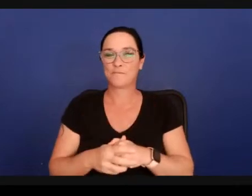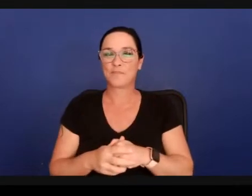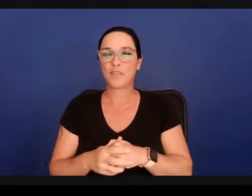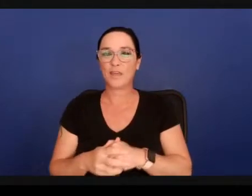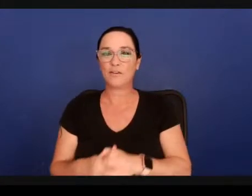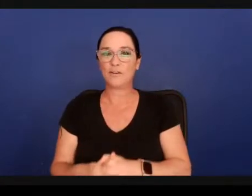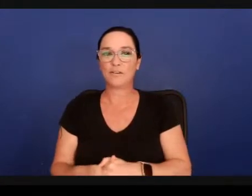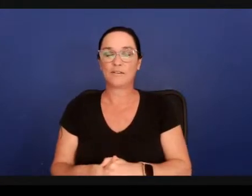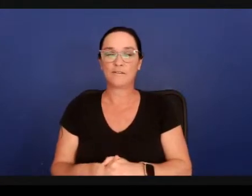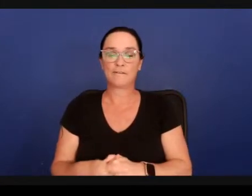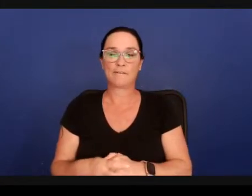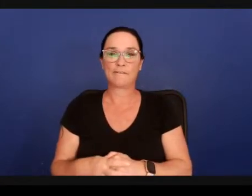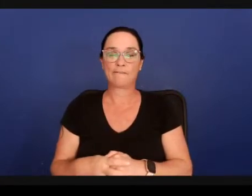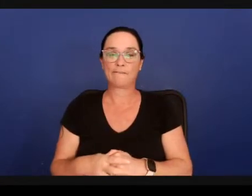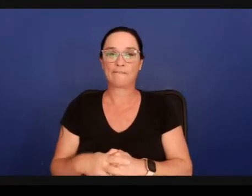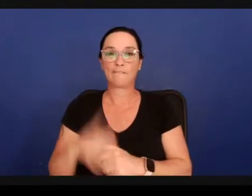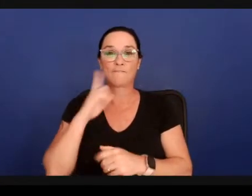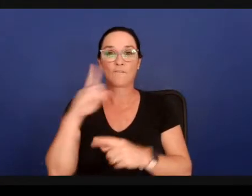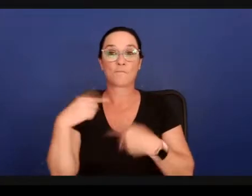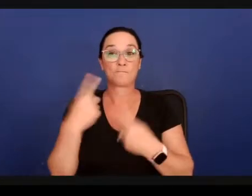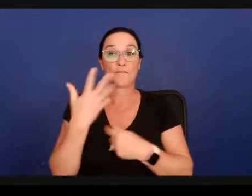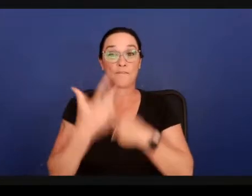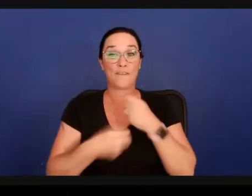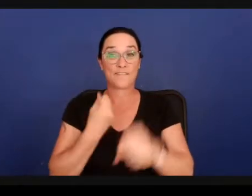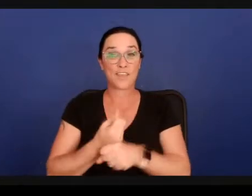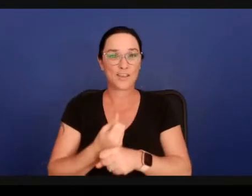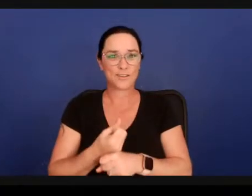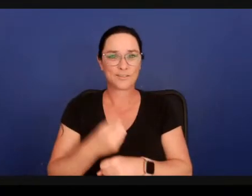For the last 5 years, it's just as crazy.